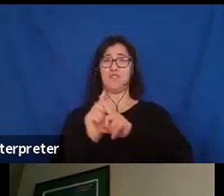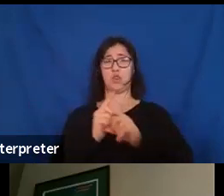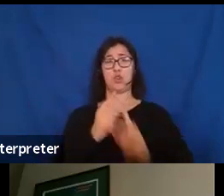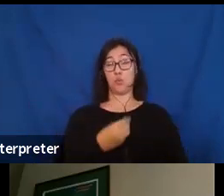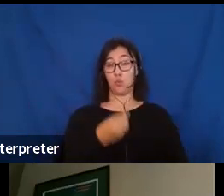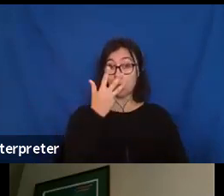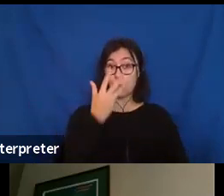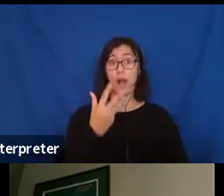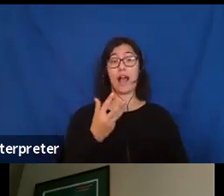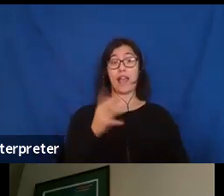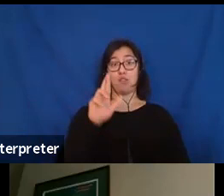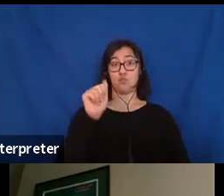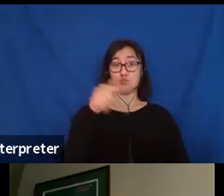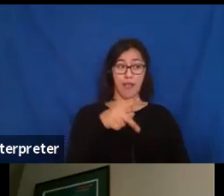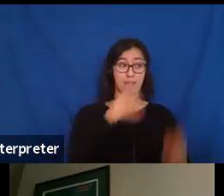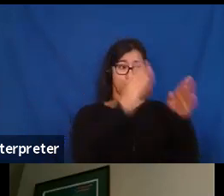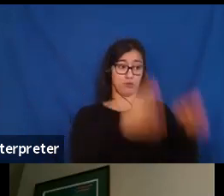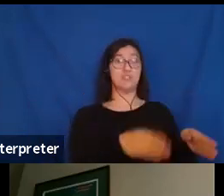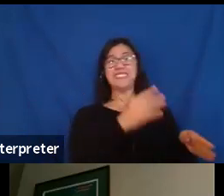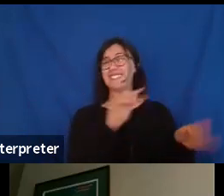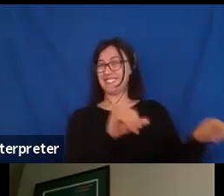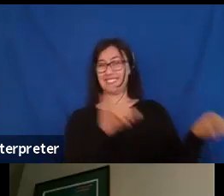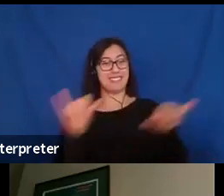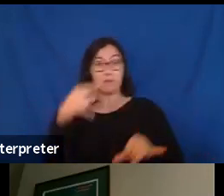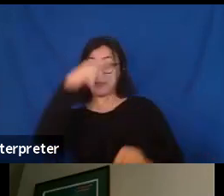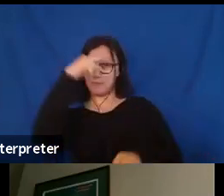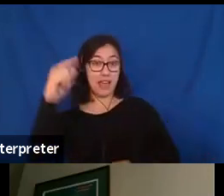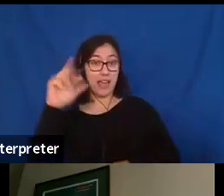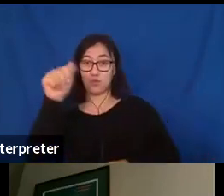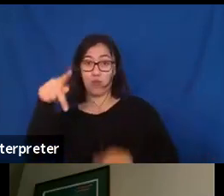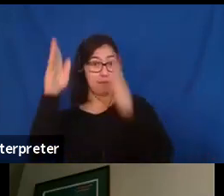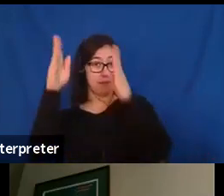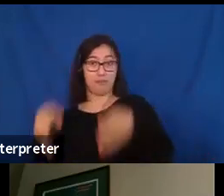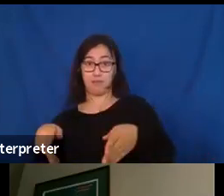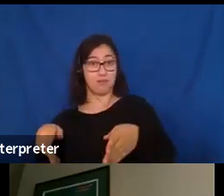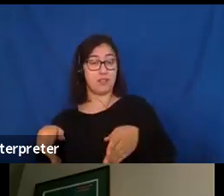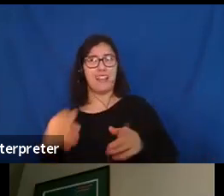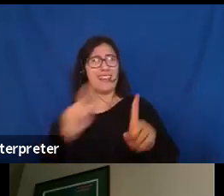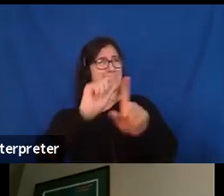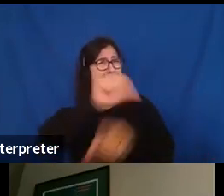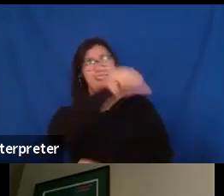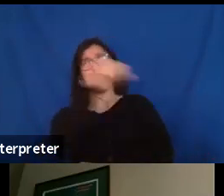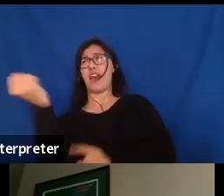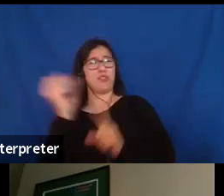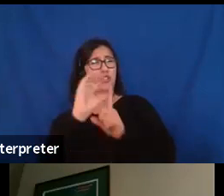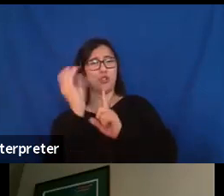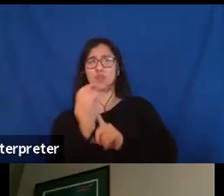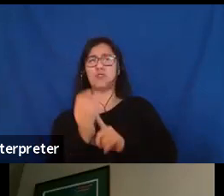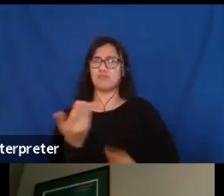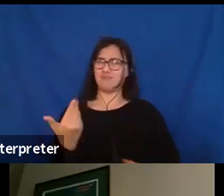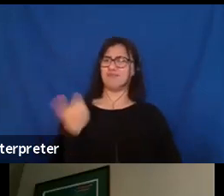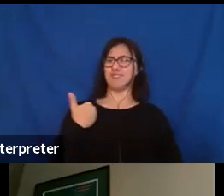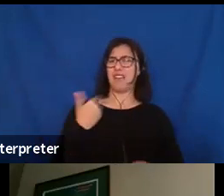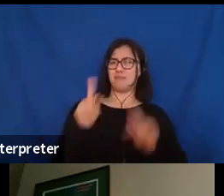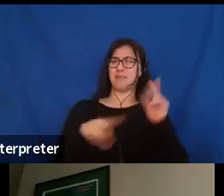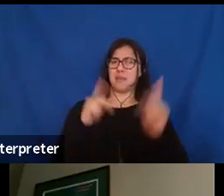in conjunction with Black rappers, and probably every other culture out there are rapping.